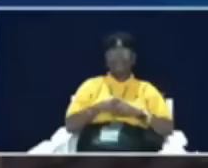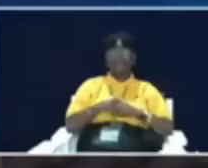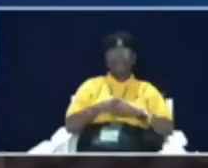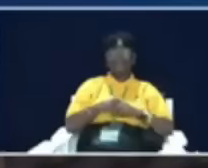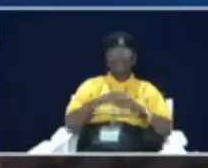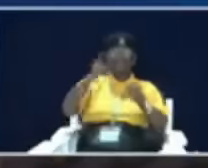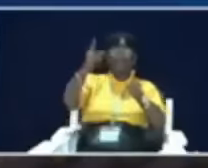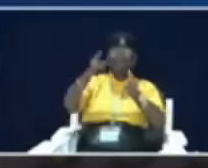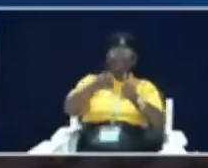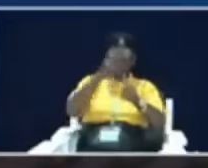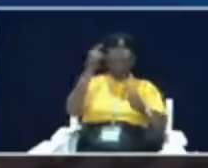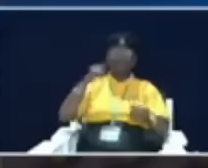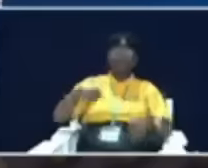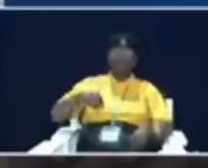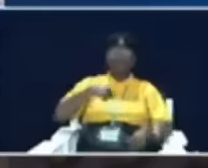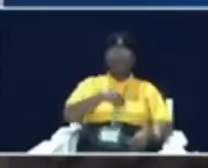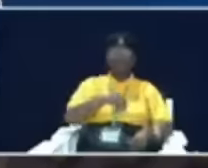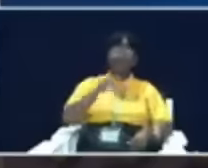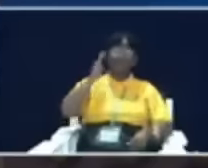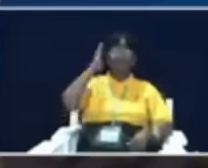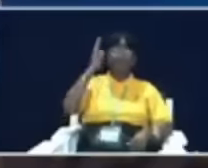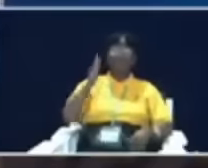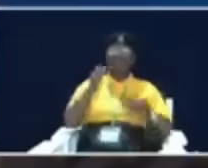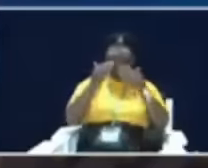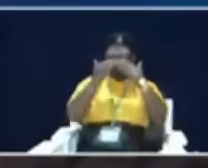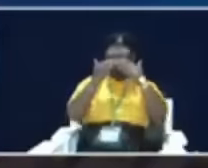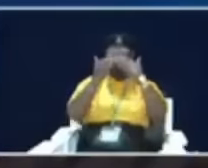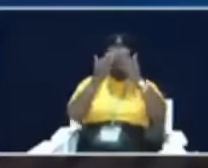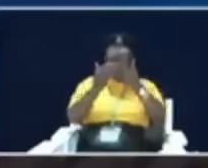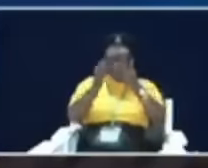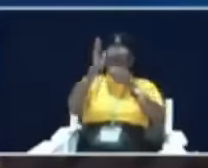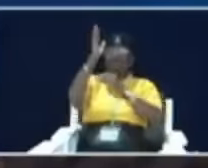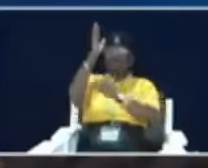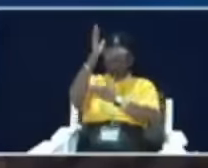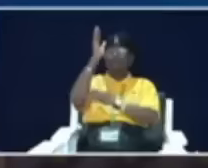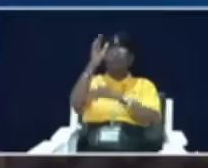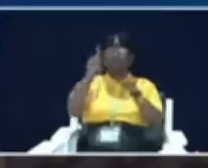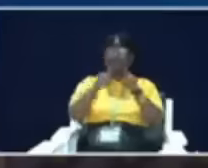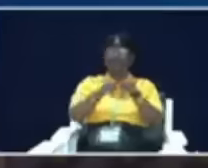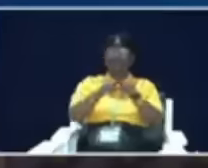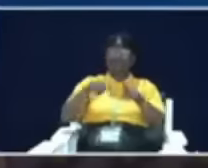First, we will thank God as we normally would do.